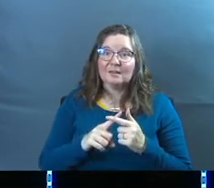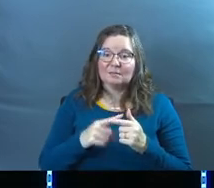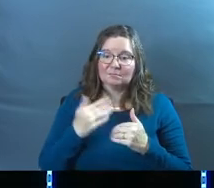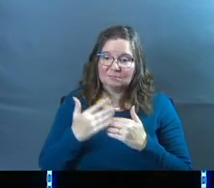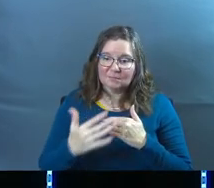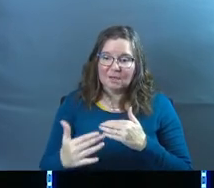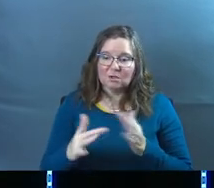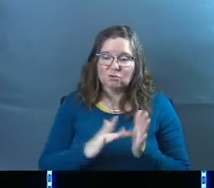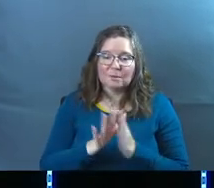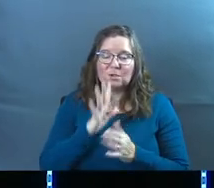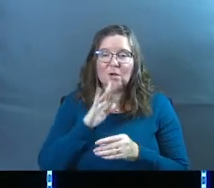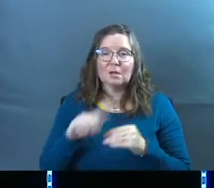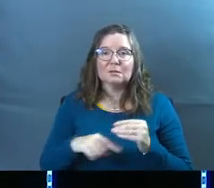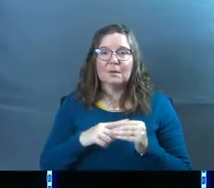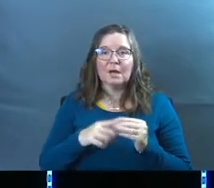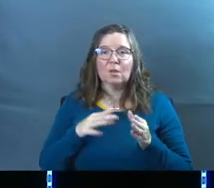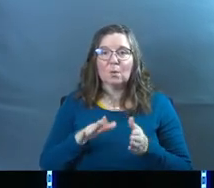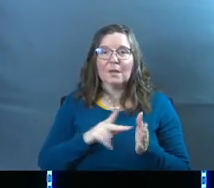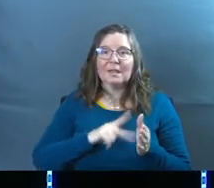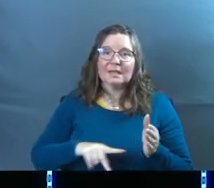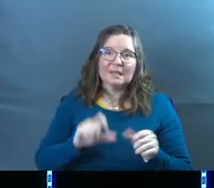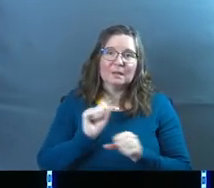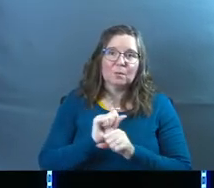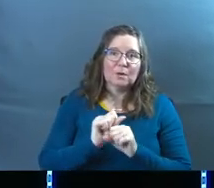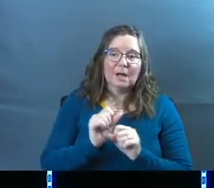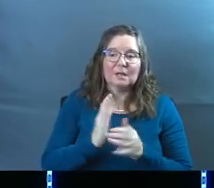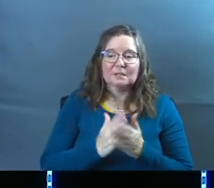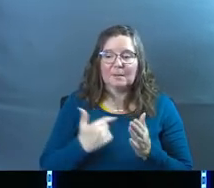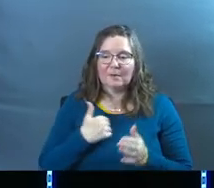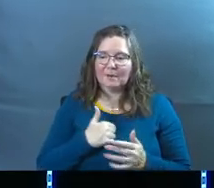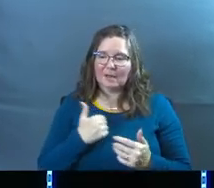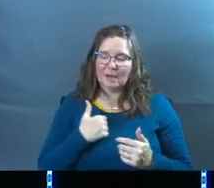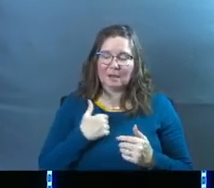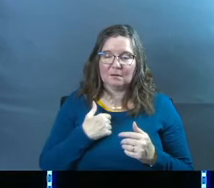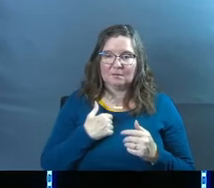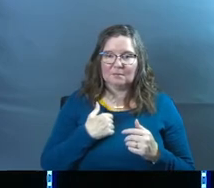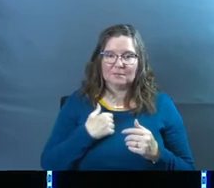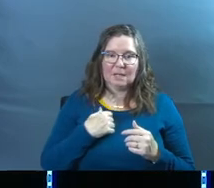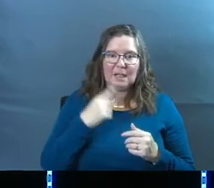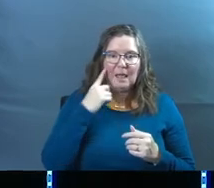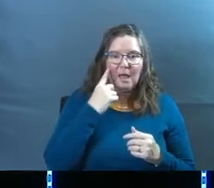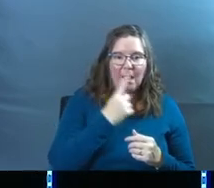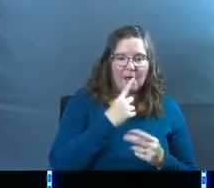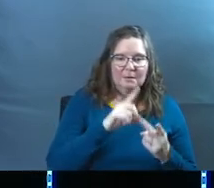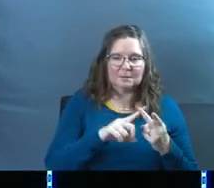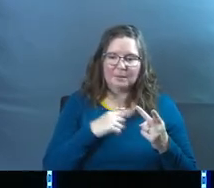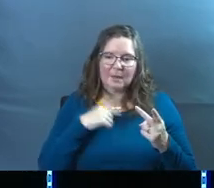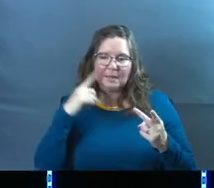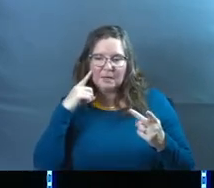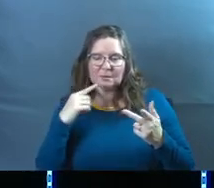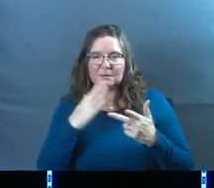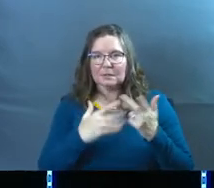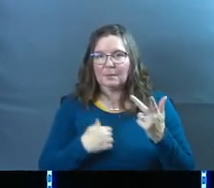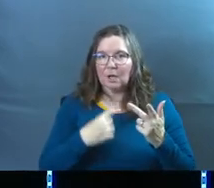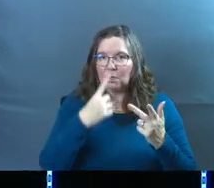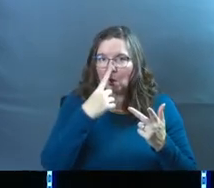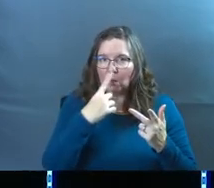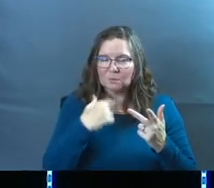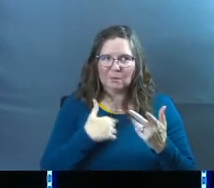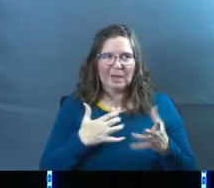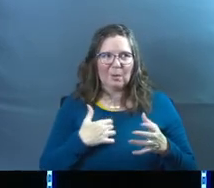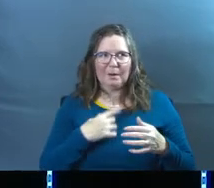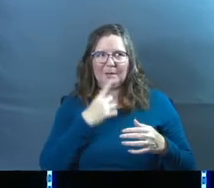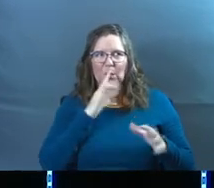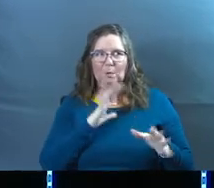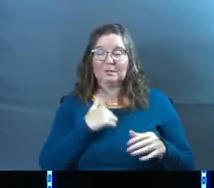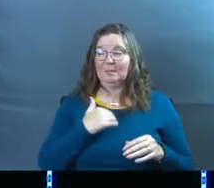the scripture and it starts talking about the way the kingdom works and how some of us are like eyeballs and some of us are like ears and some of us are like noses. You're like, well, I don't want to